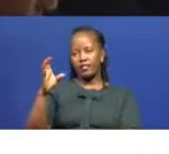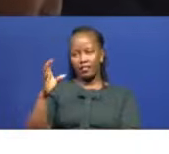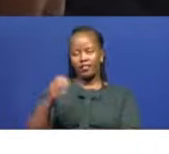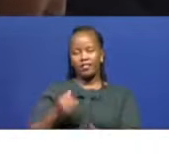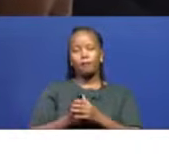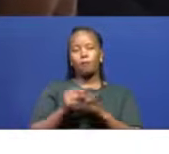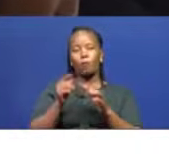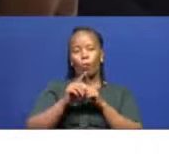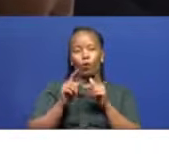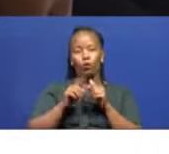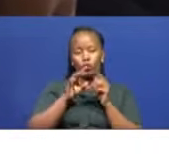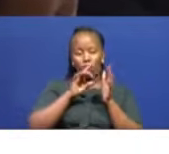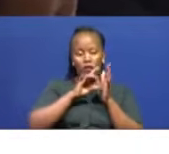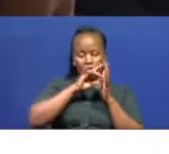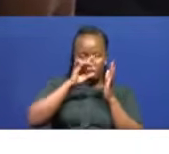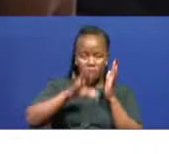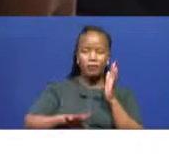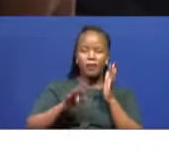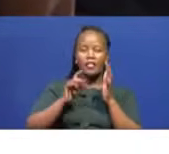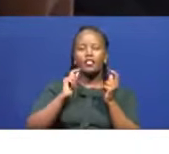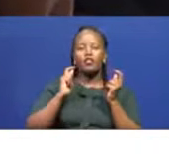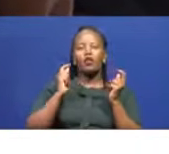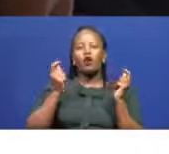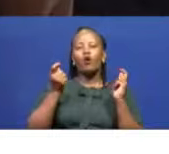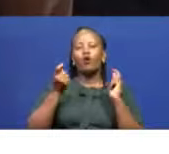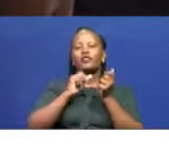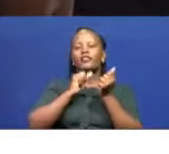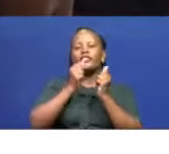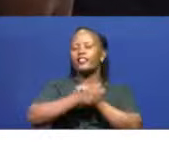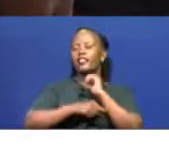the impeachment overturned the decision of